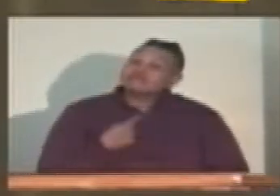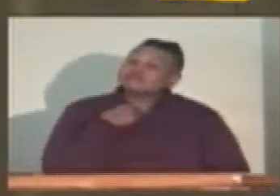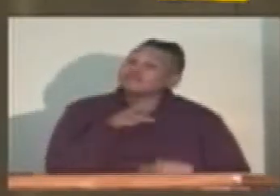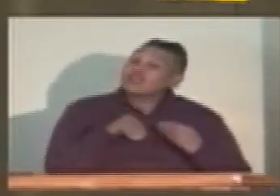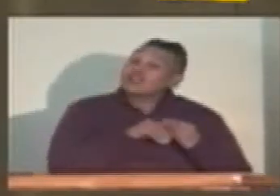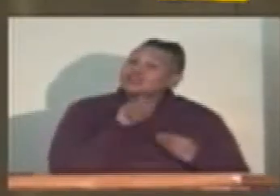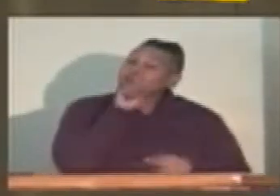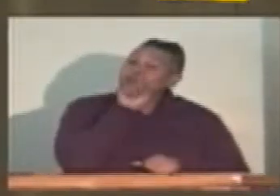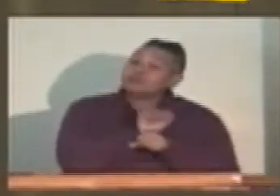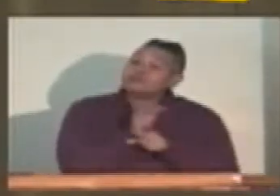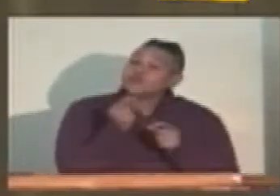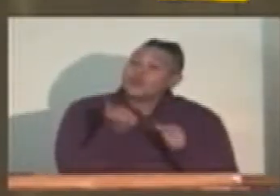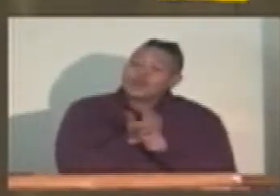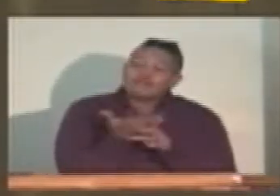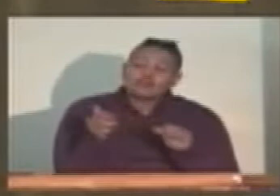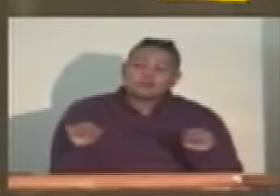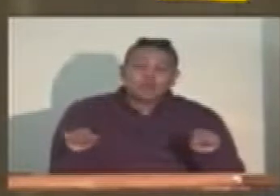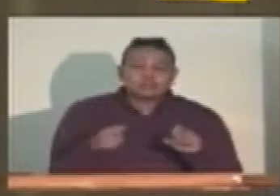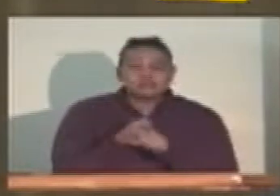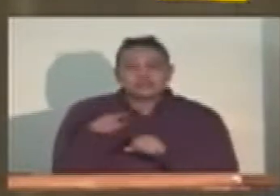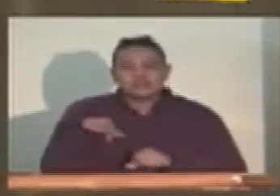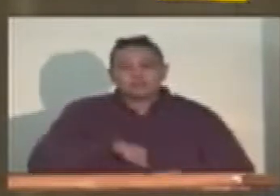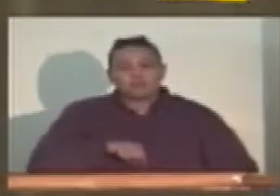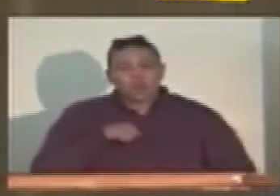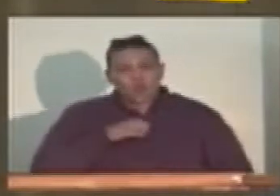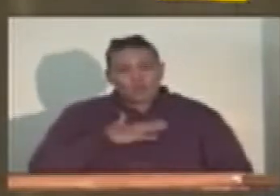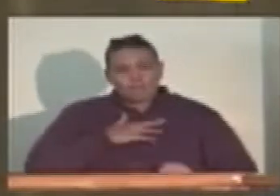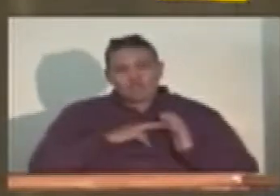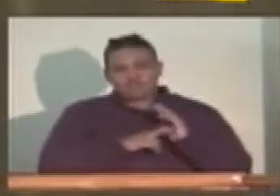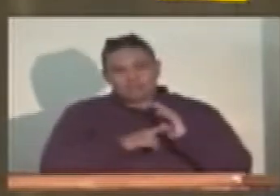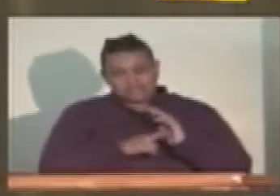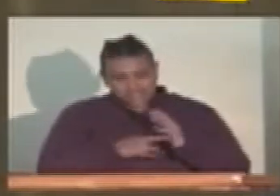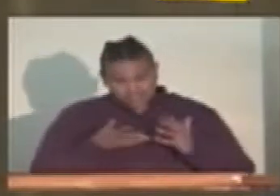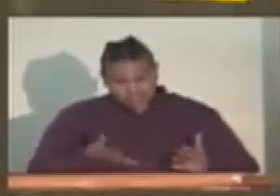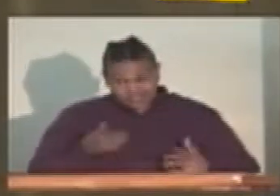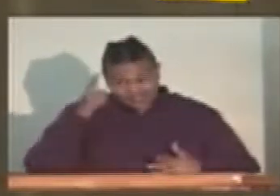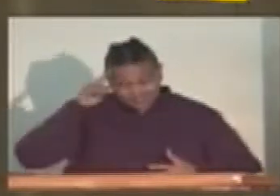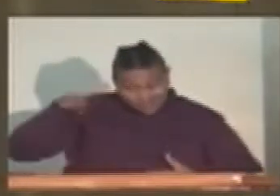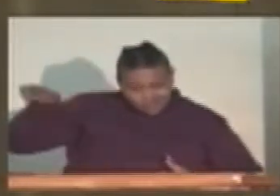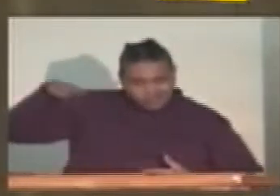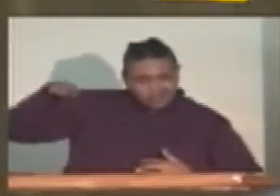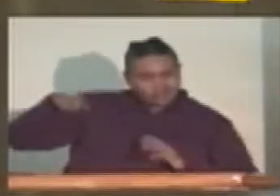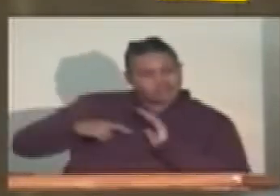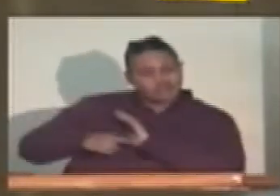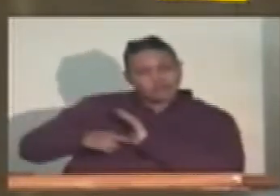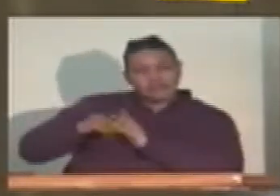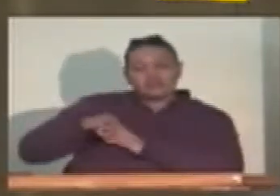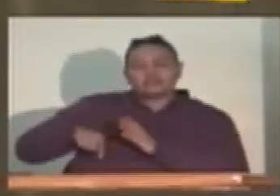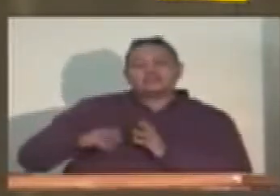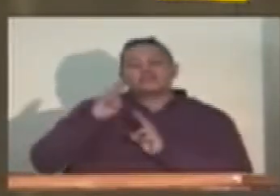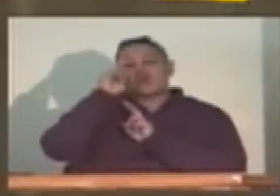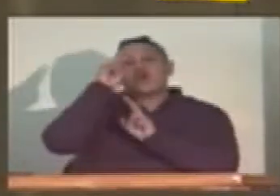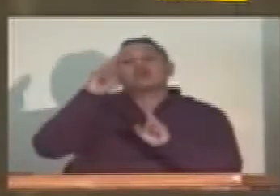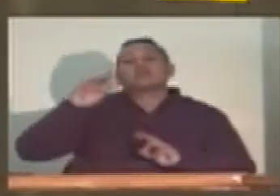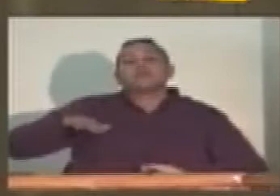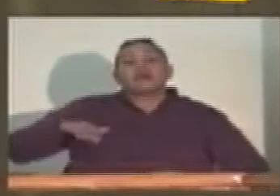will certainly do everything possible to make them proud of my representation on their behalf in this honorable